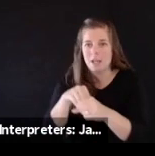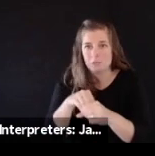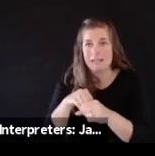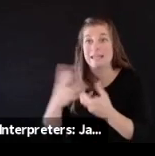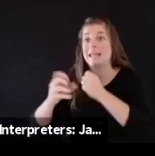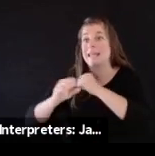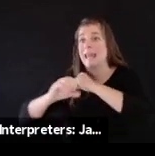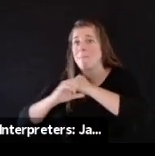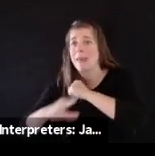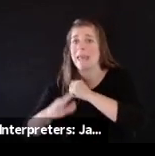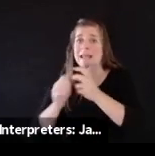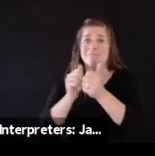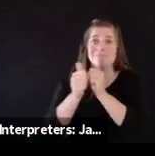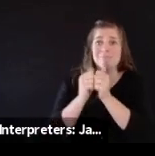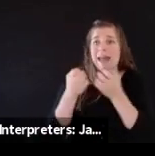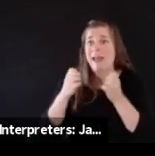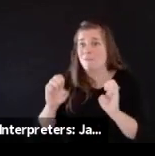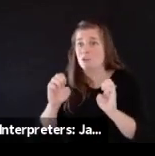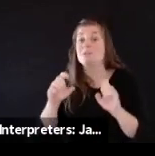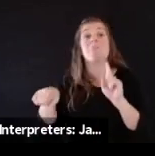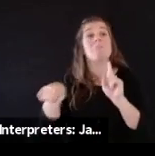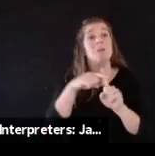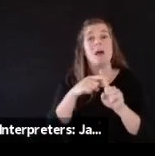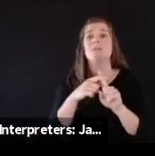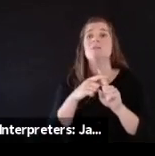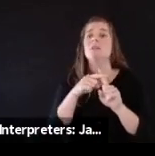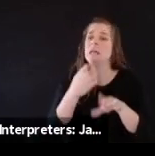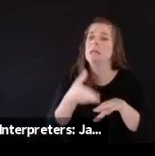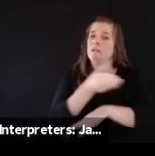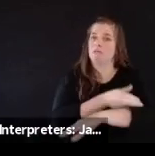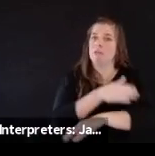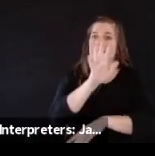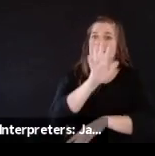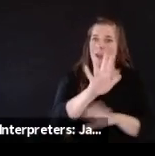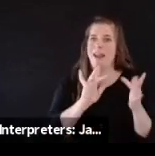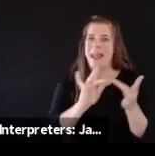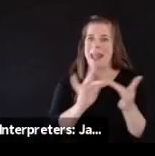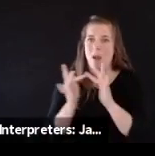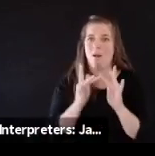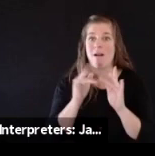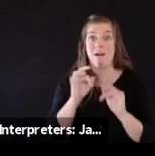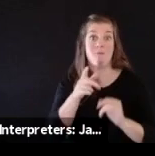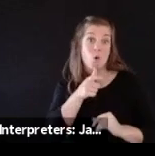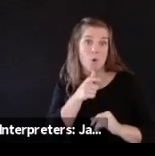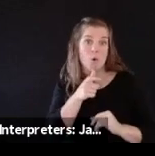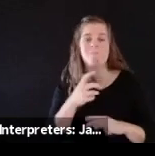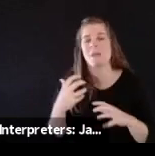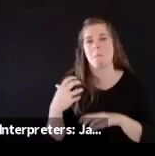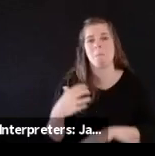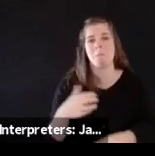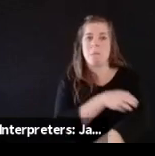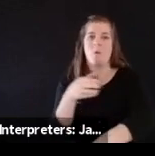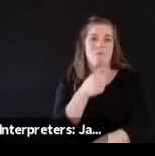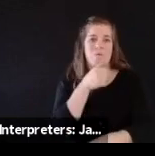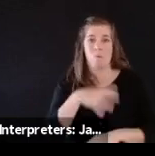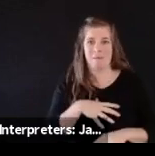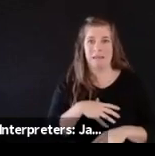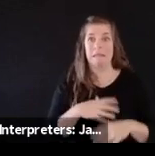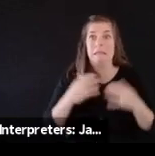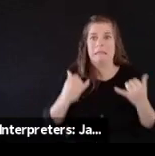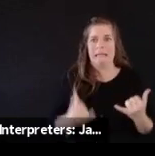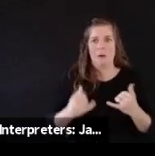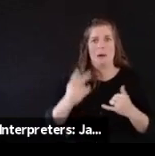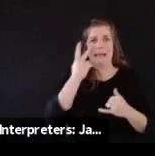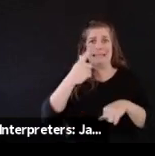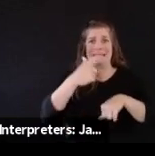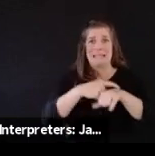a strong network of powerful women. I do notice that we are running quickly